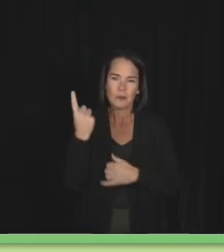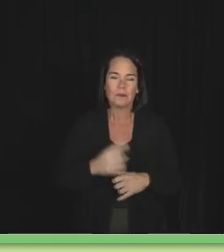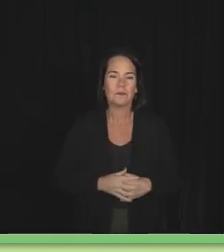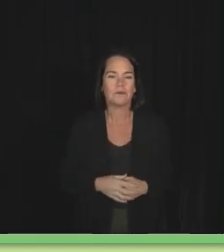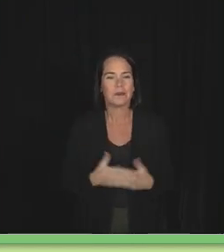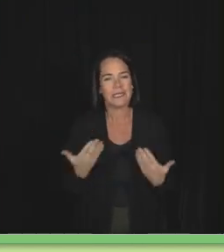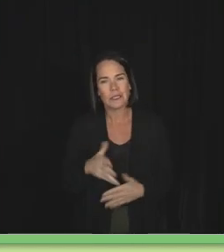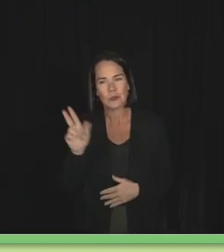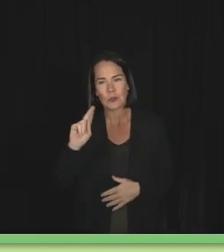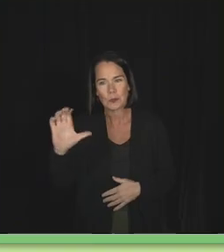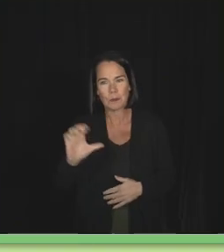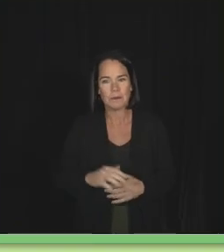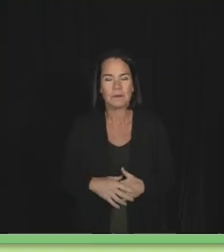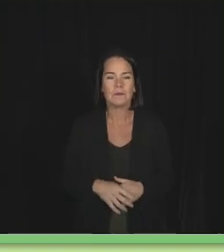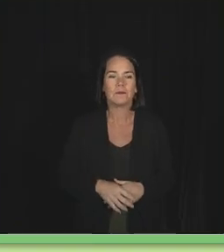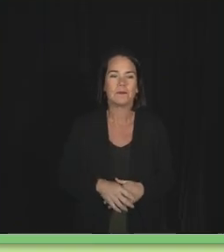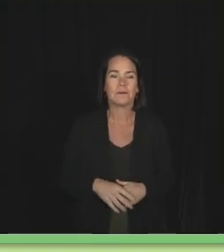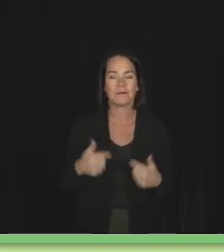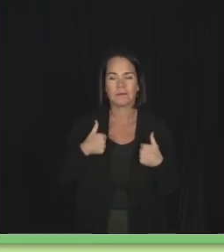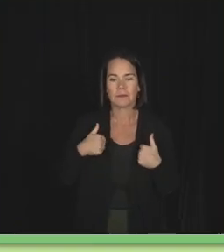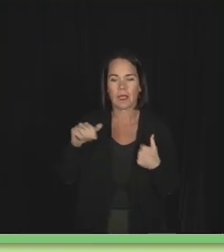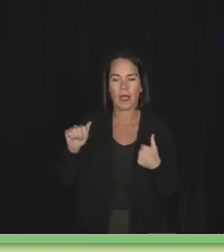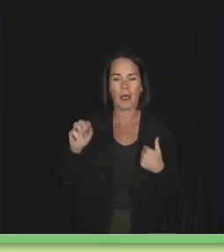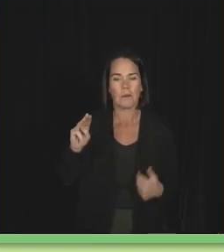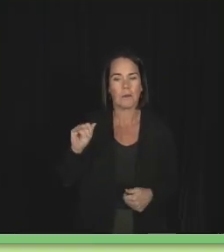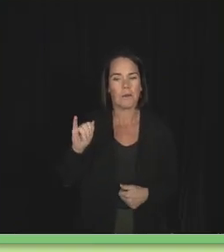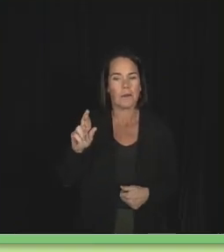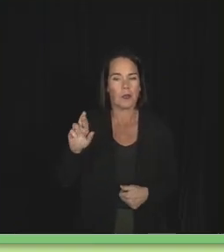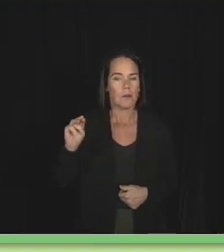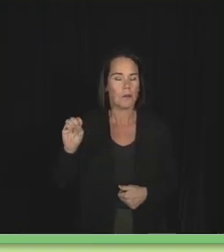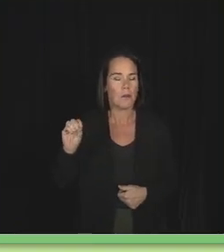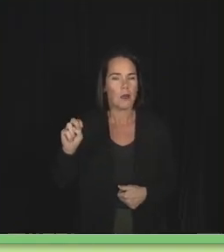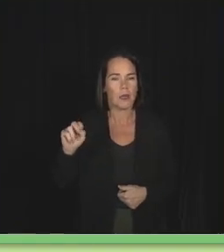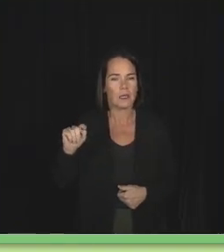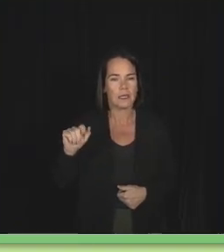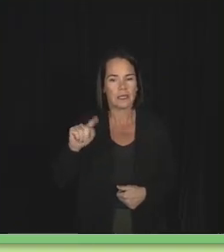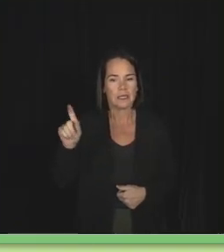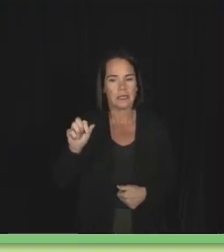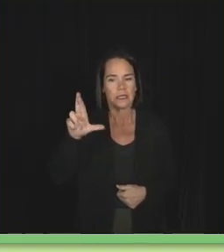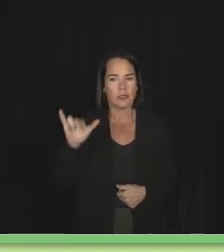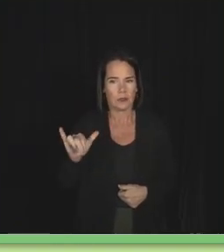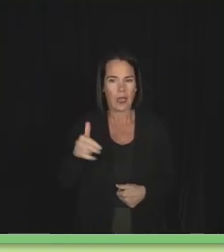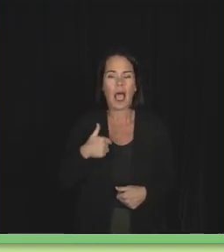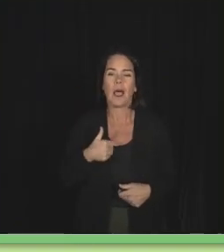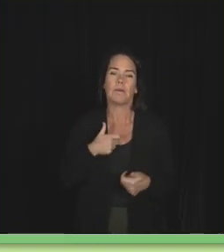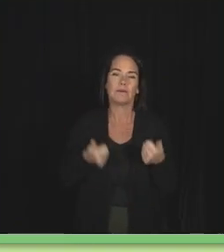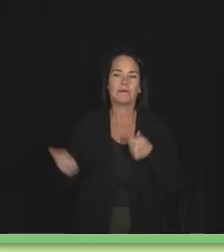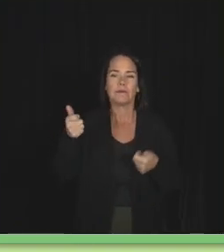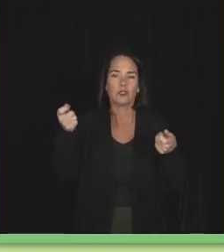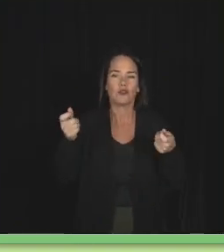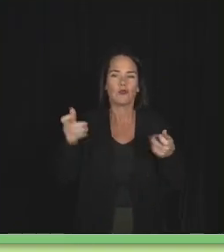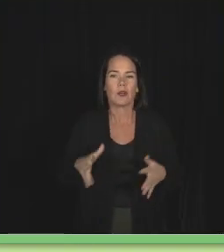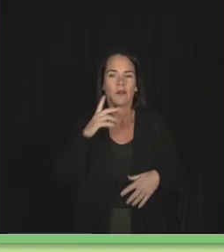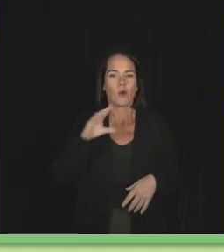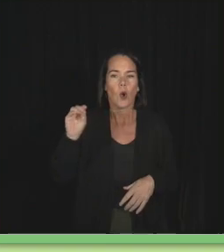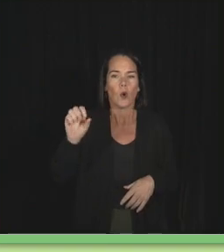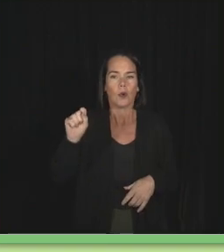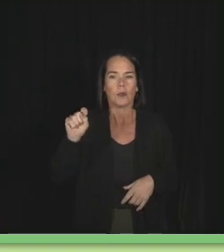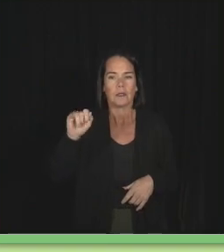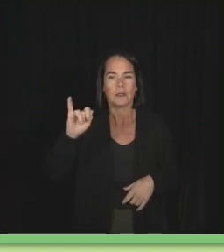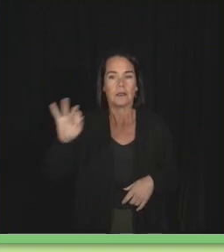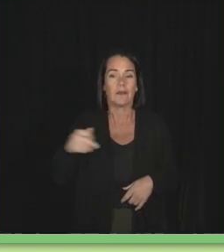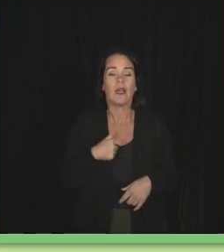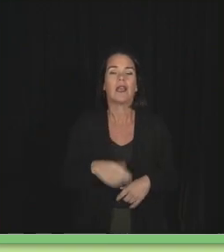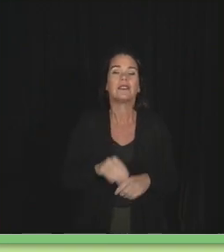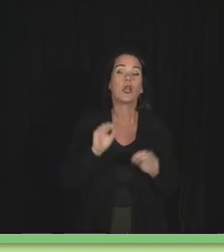at KubeCon. My name is Amir Montazeri. I'm the managing director of OSTIF. That's the Open Source Technology